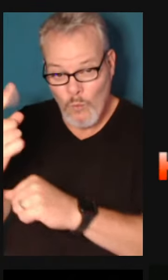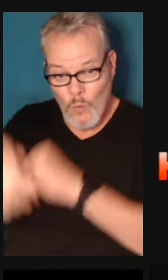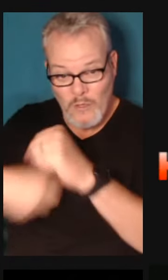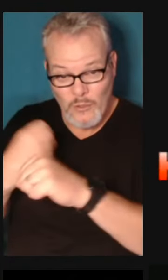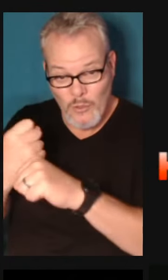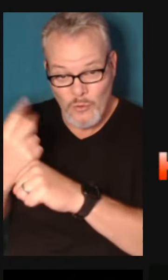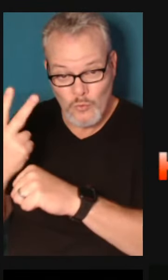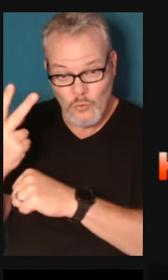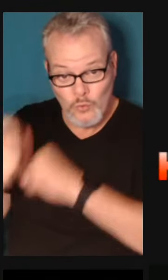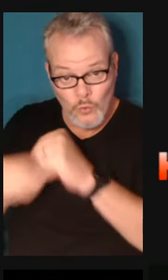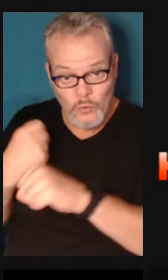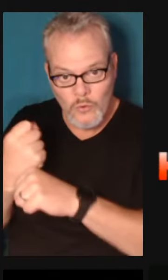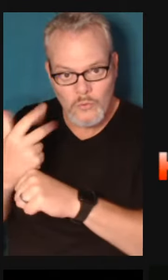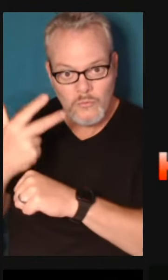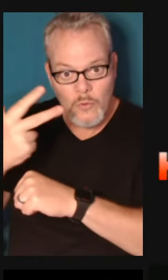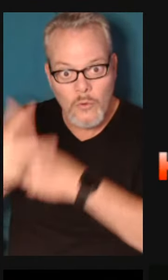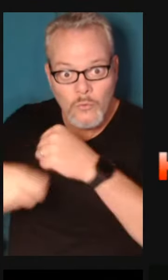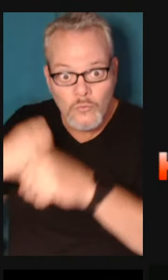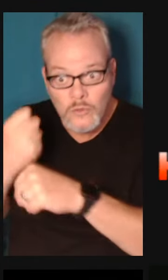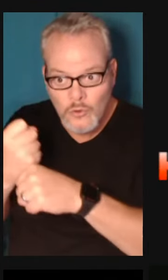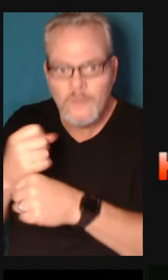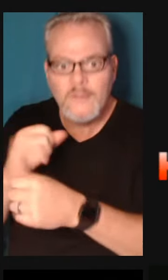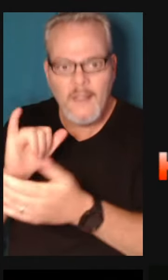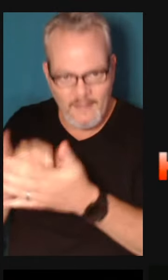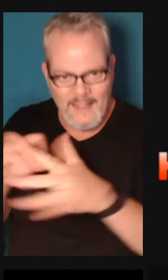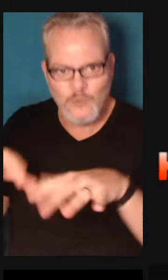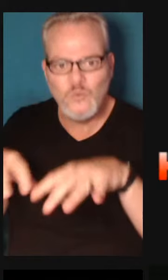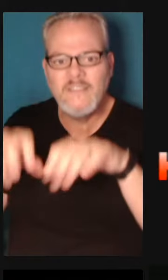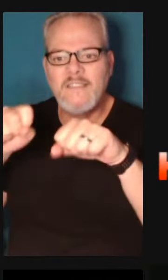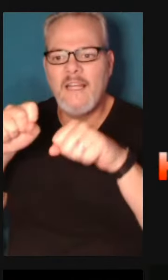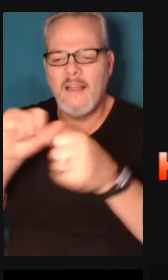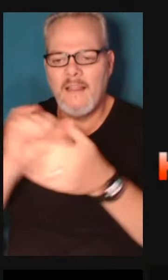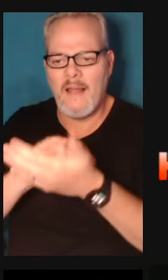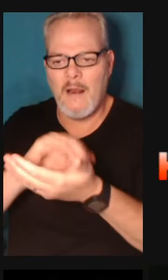3? Right? That's what it would take to get to that point.